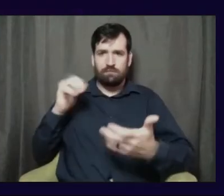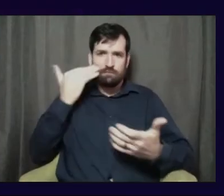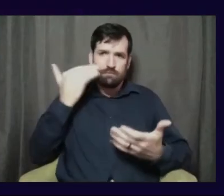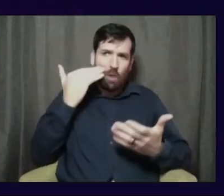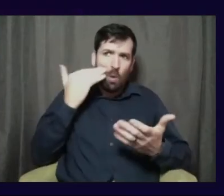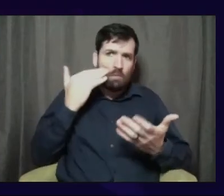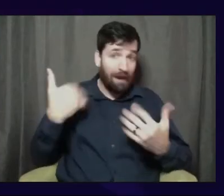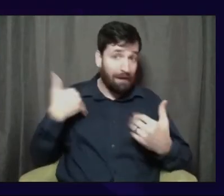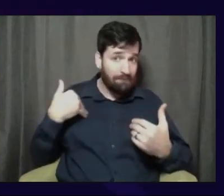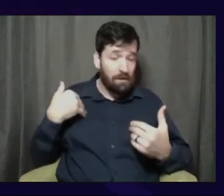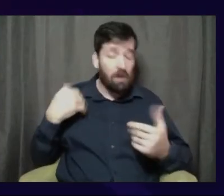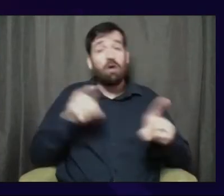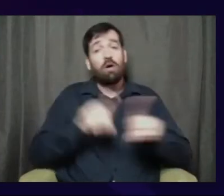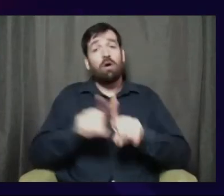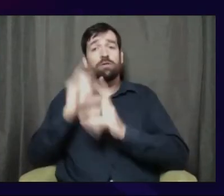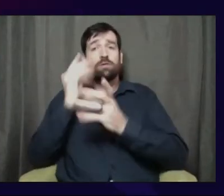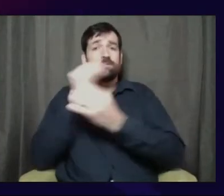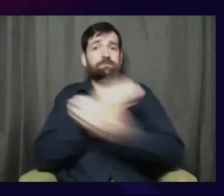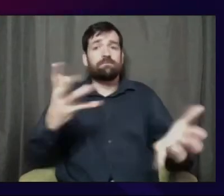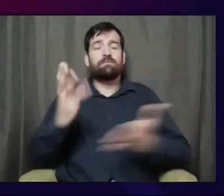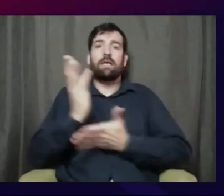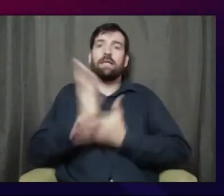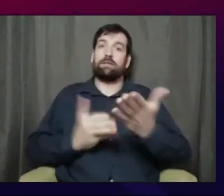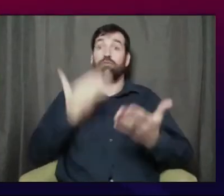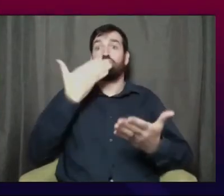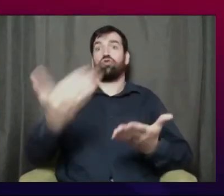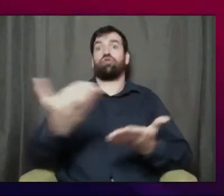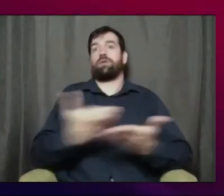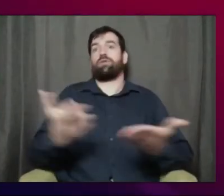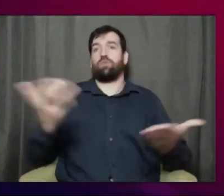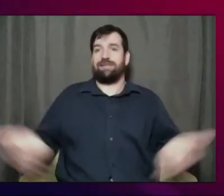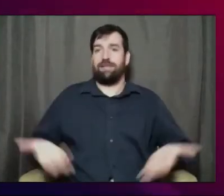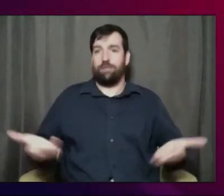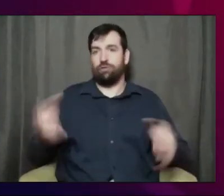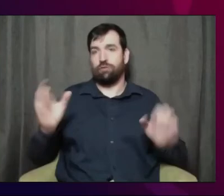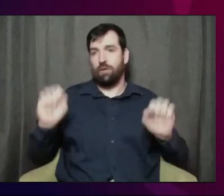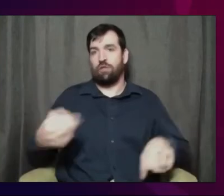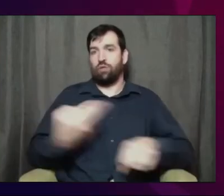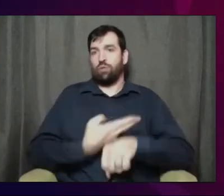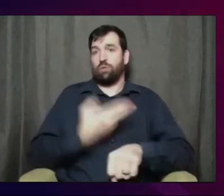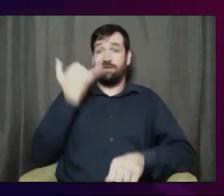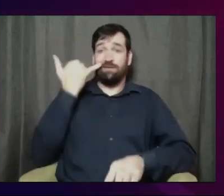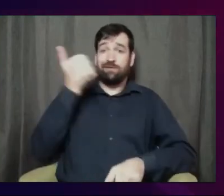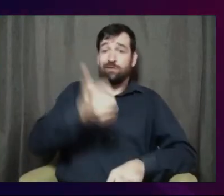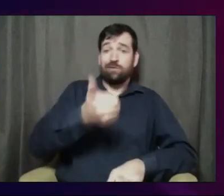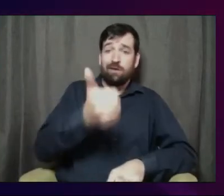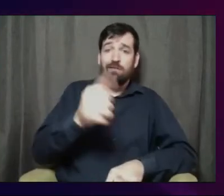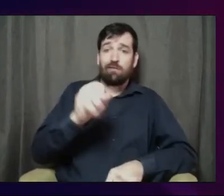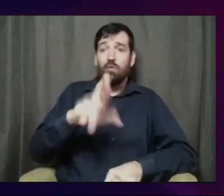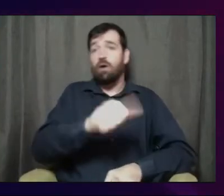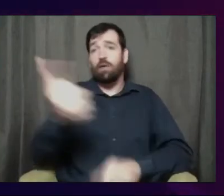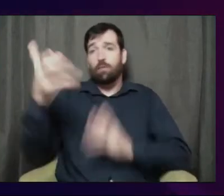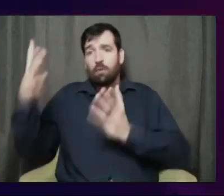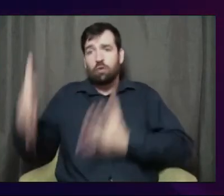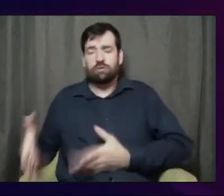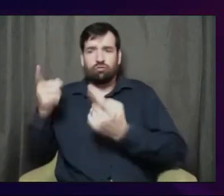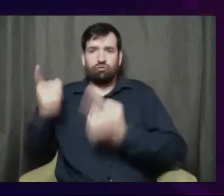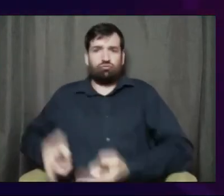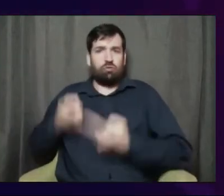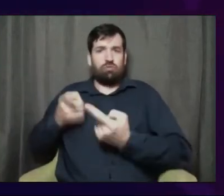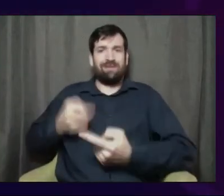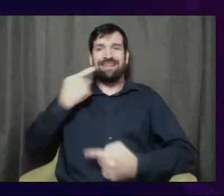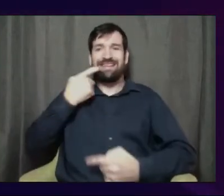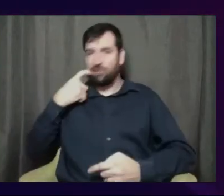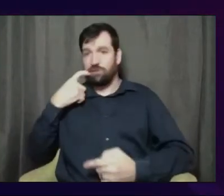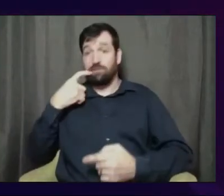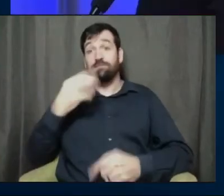also going to let you know some really good resources here that you can use, or if you or someone you know is struggling with addiction. That's all coming up at 10